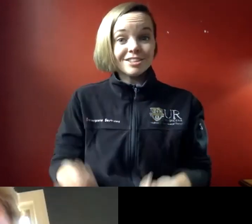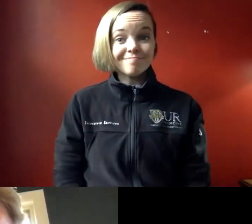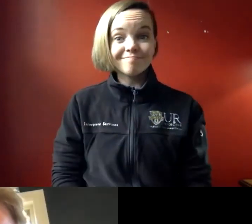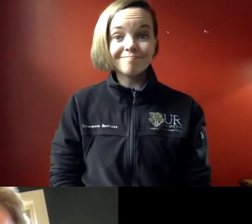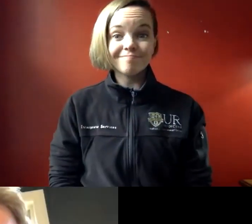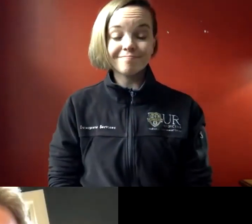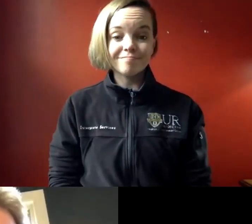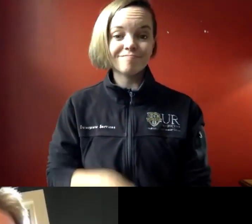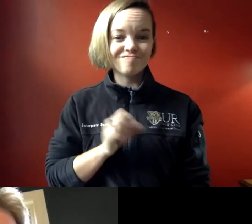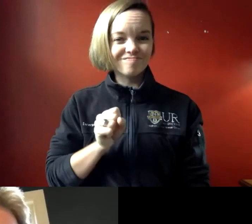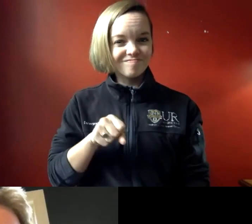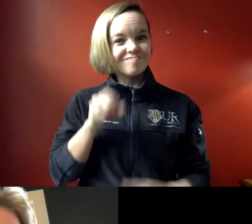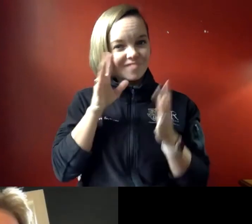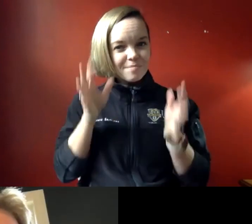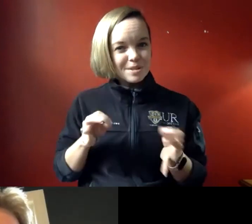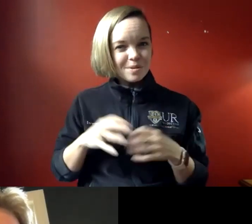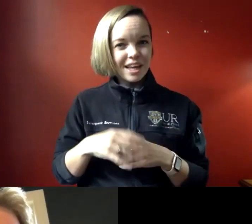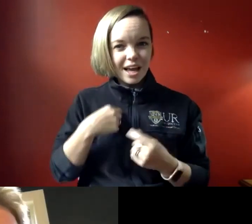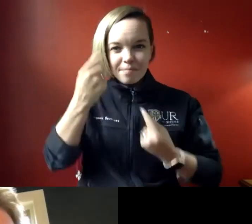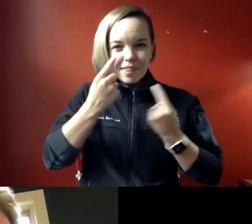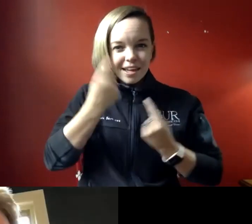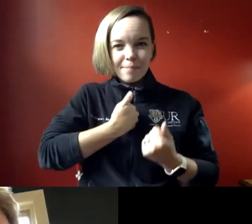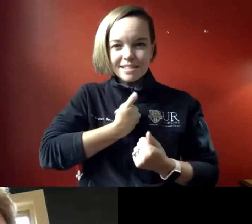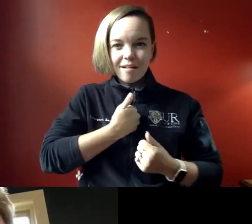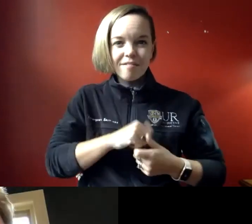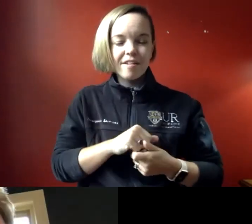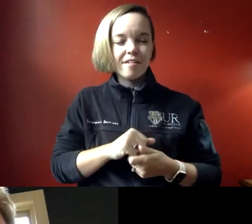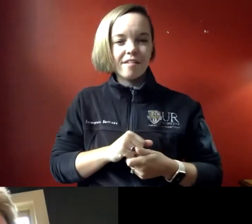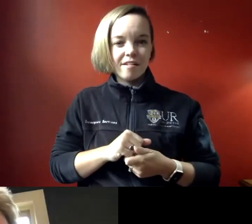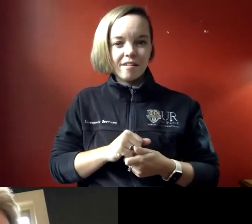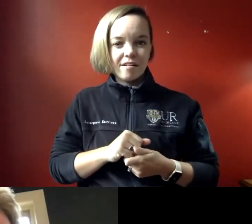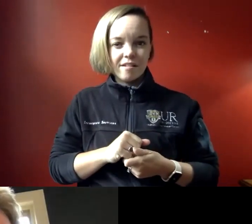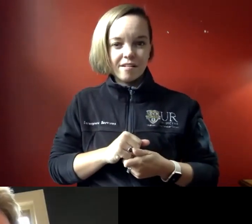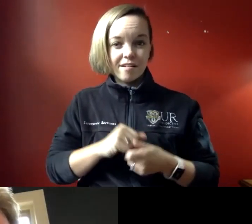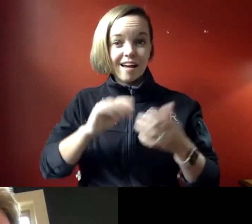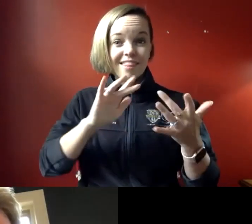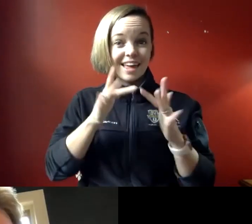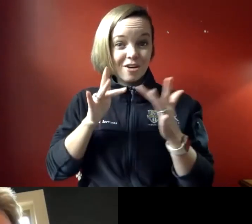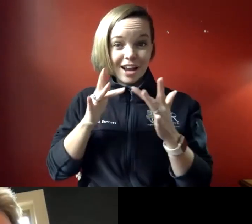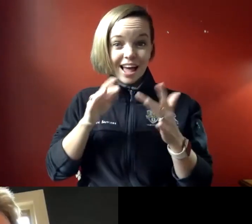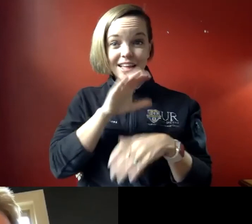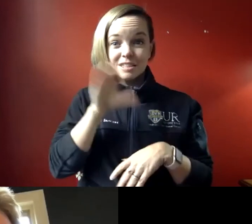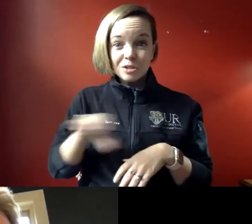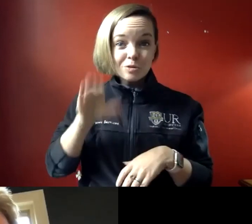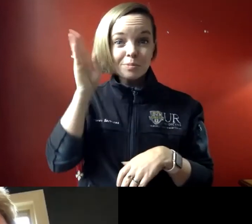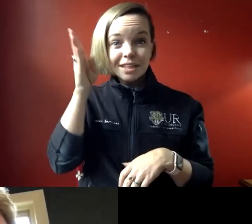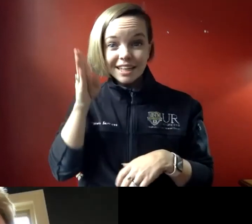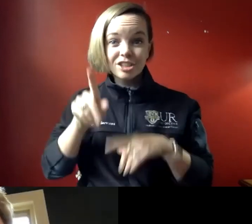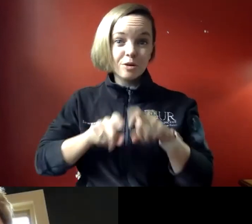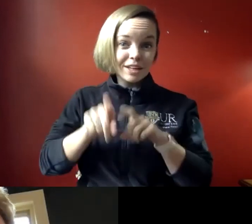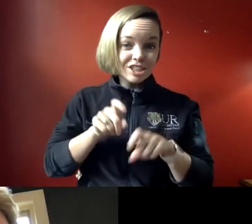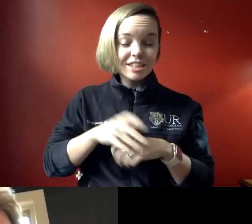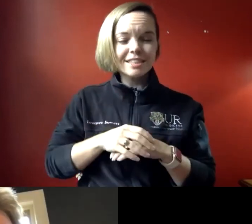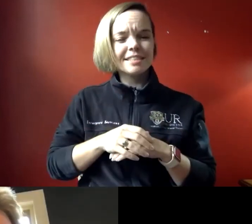Absolutely. And I'm just thinking myself as we're doing this over the internet, the Zoom presentation, the questions,